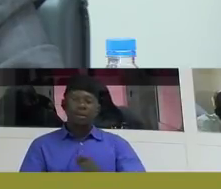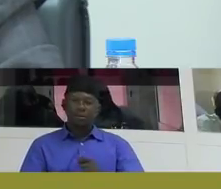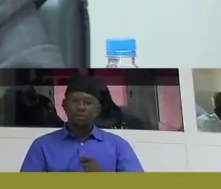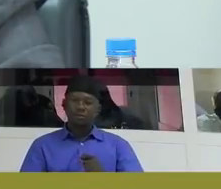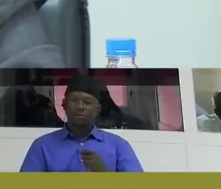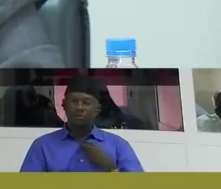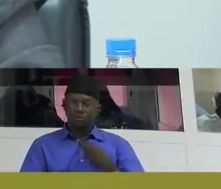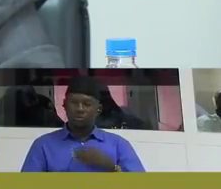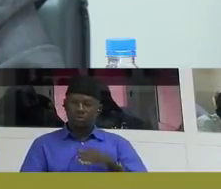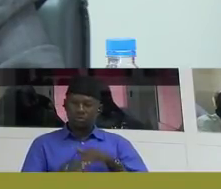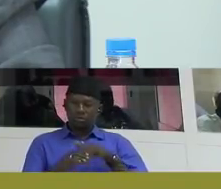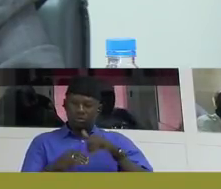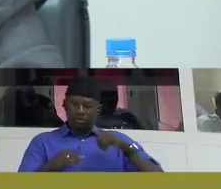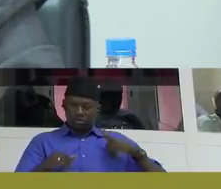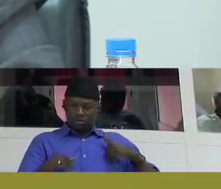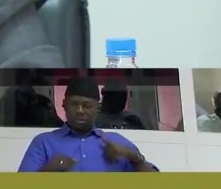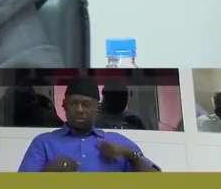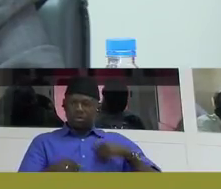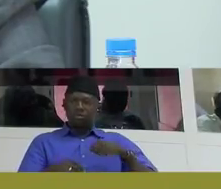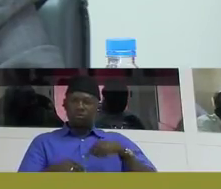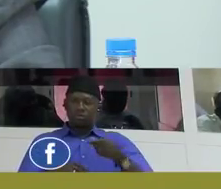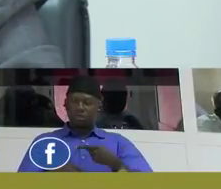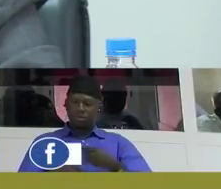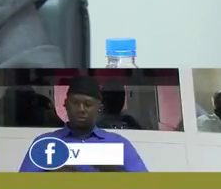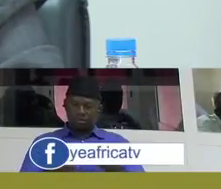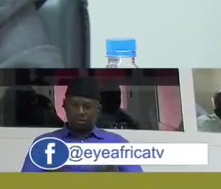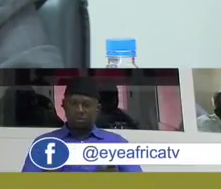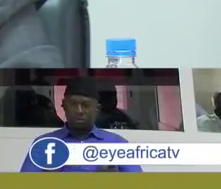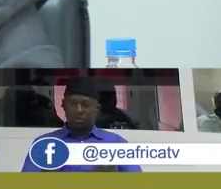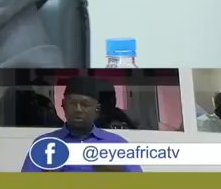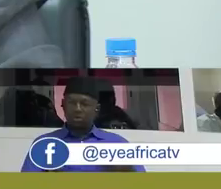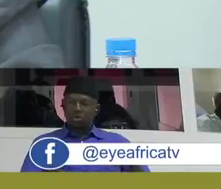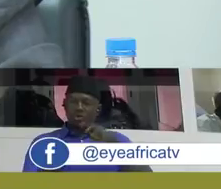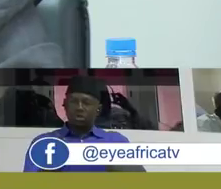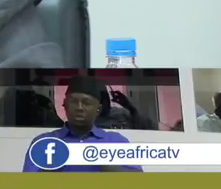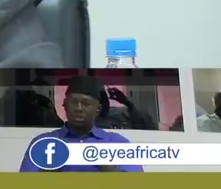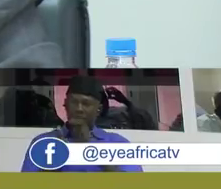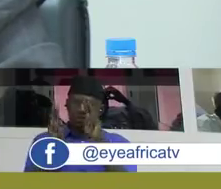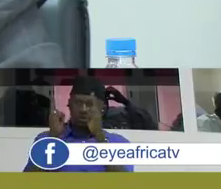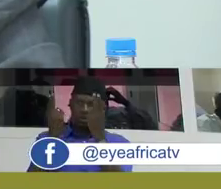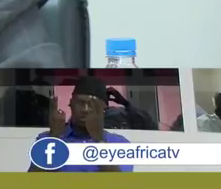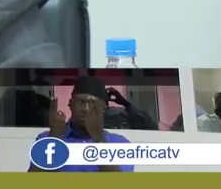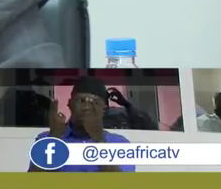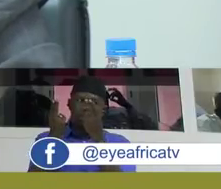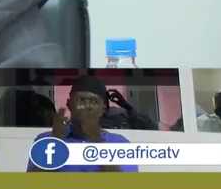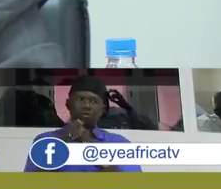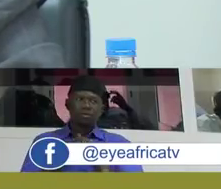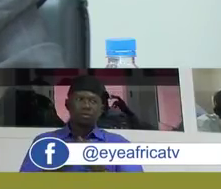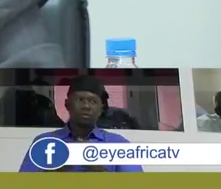recuse myself from this moment on this particular topic.